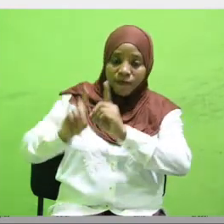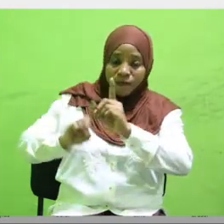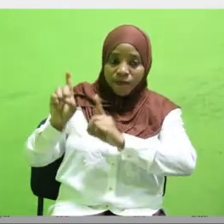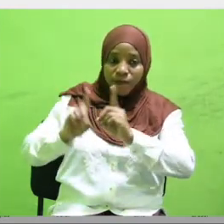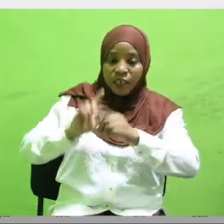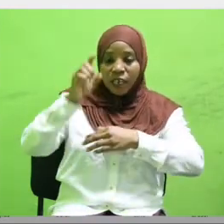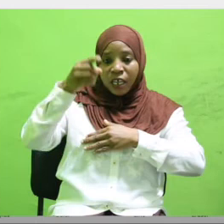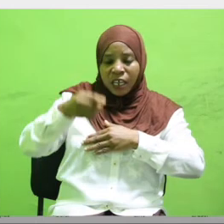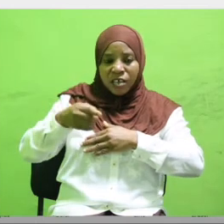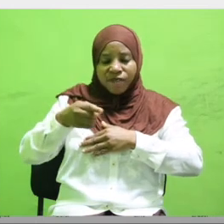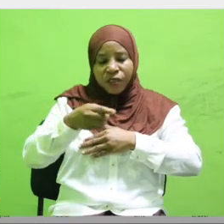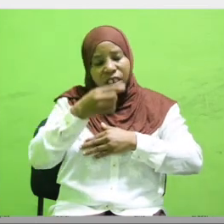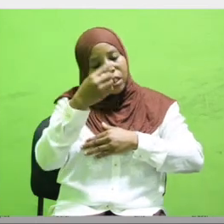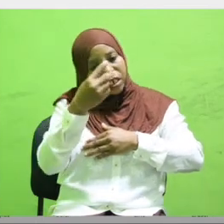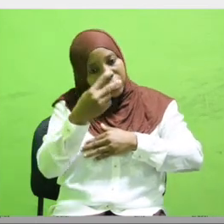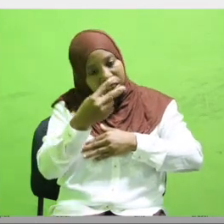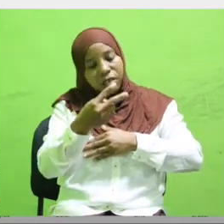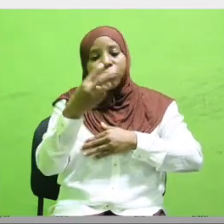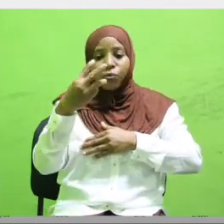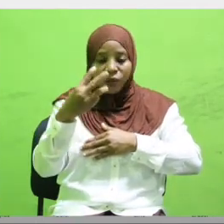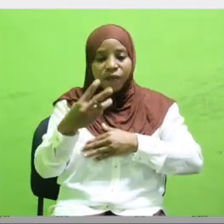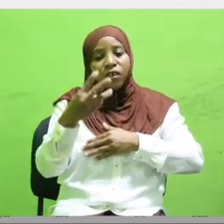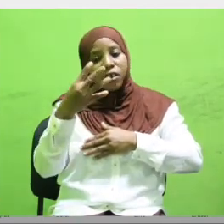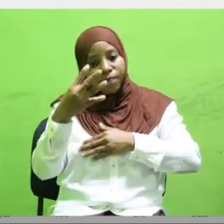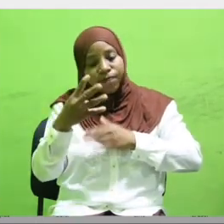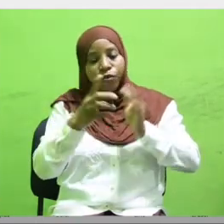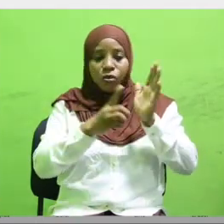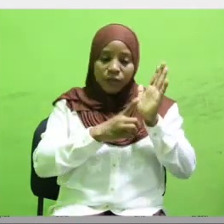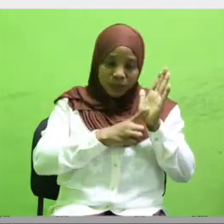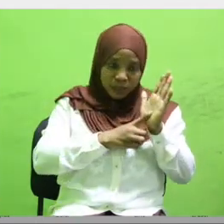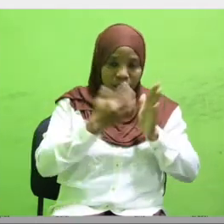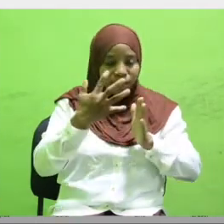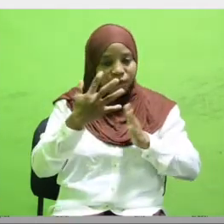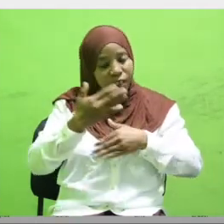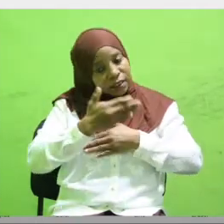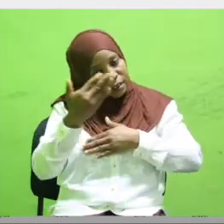please. It does not have any limit. So you can write